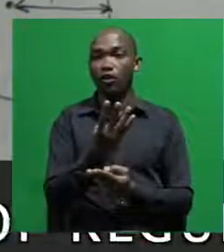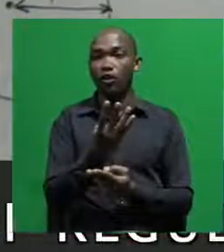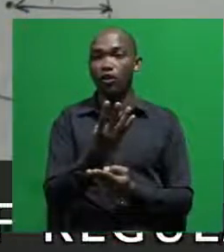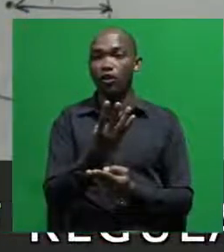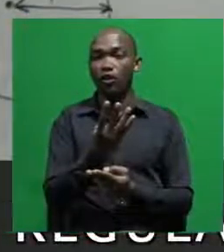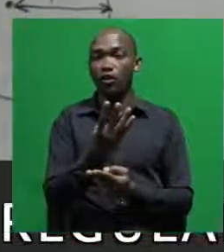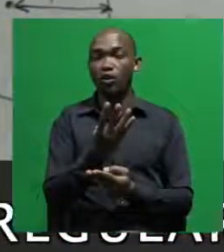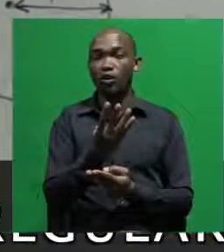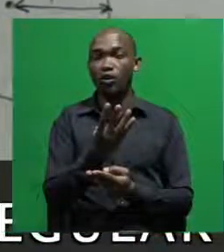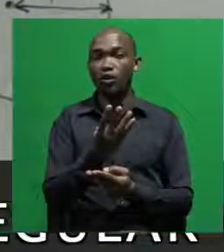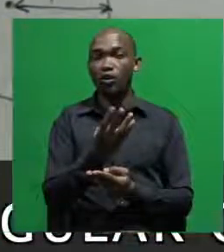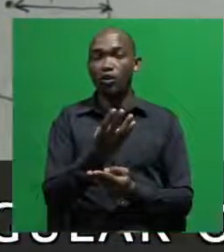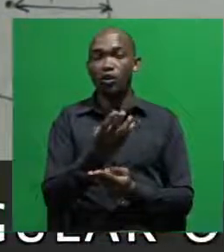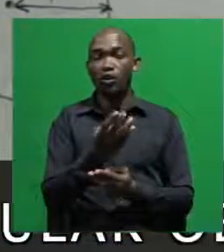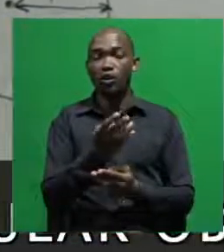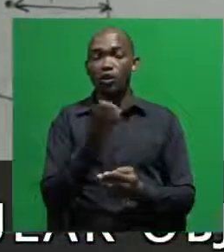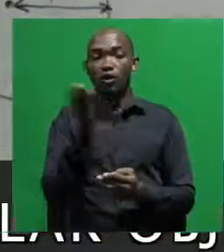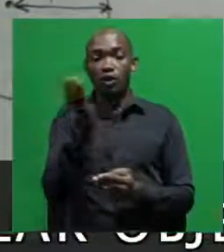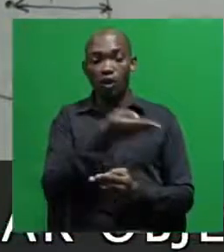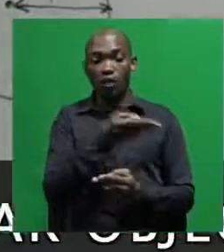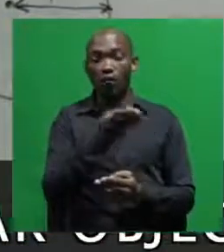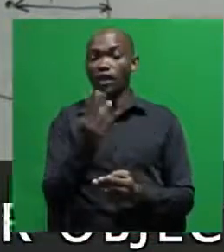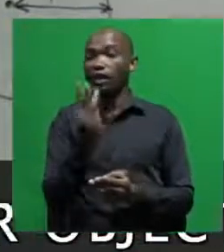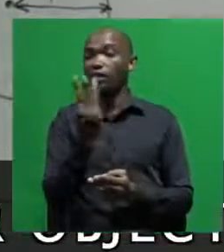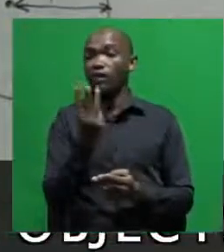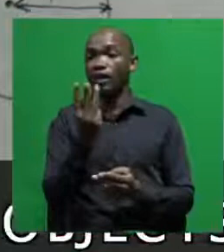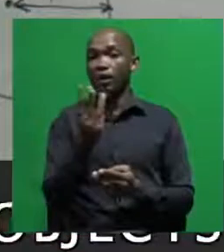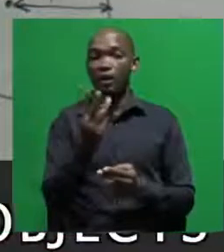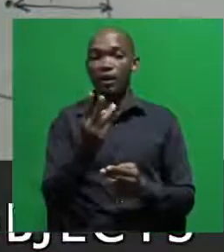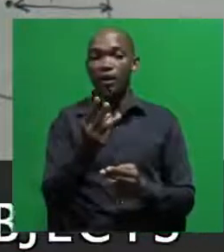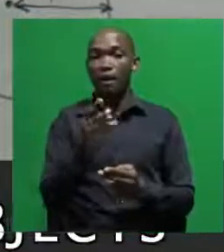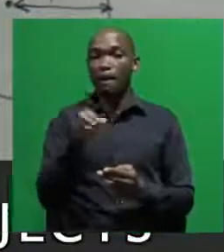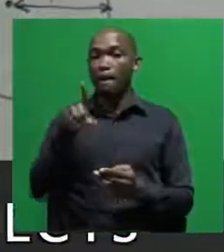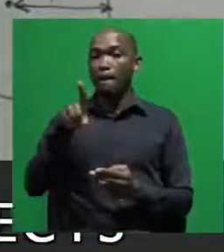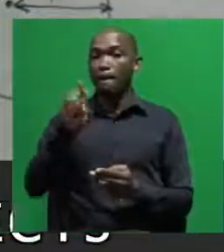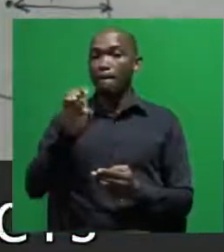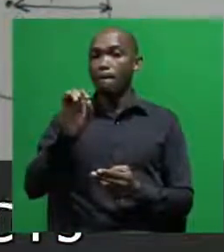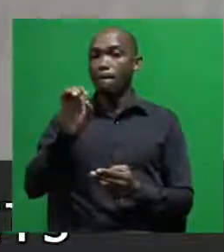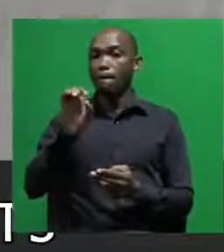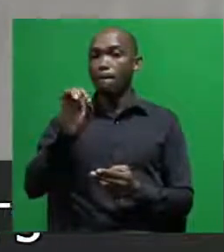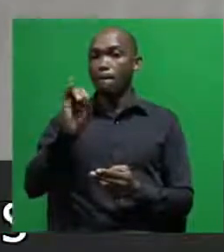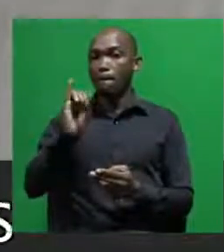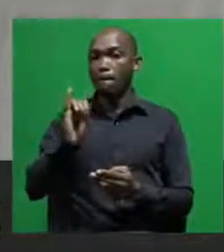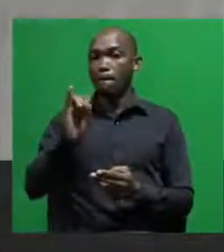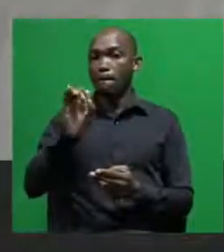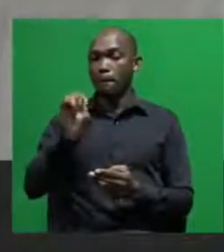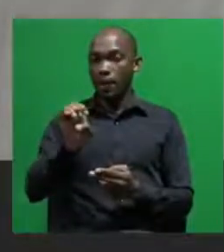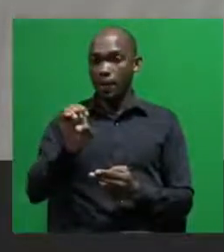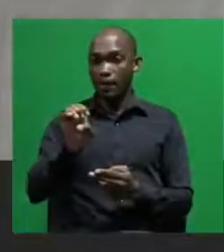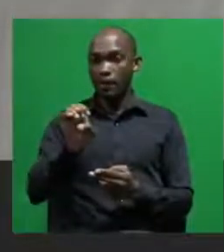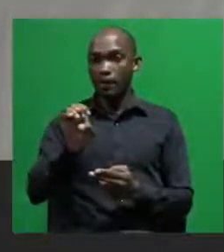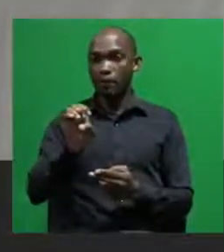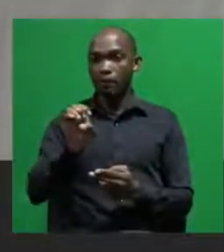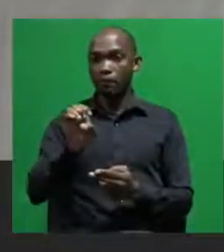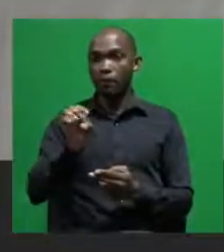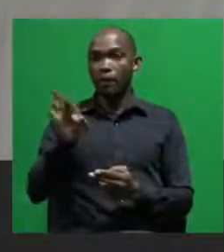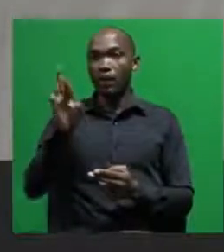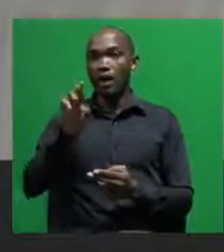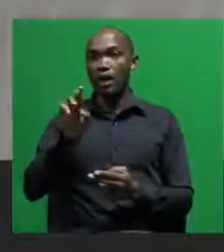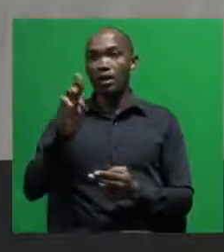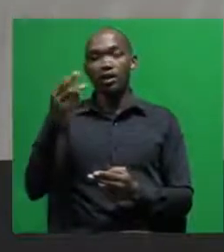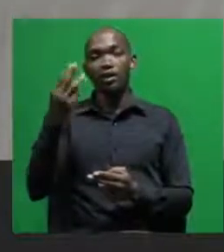4/3 pi r cube. What is r? R is the